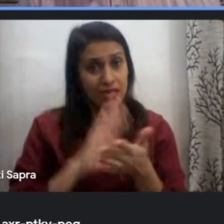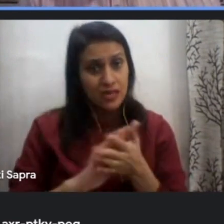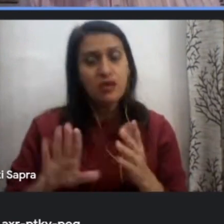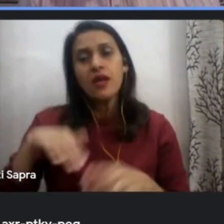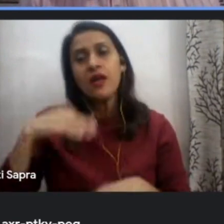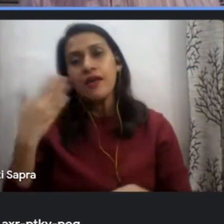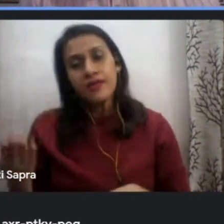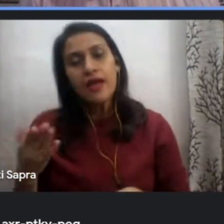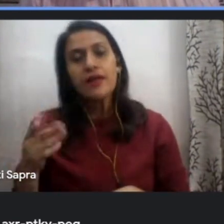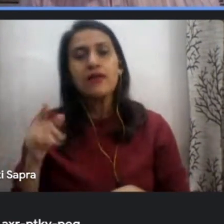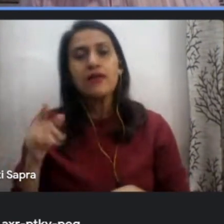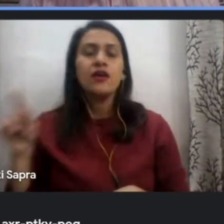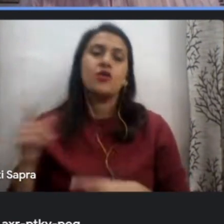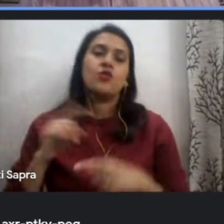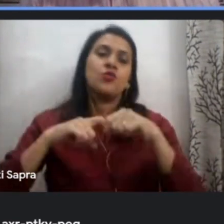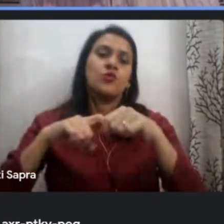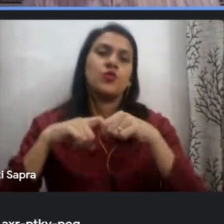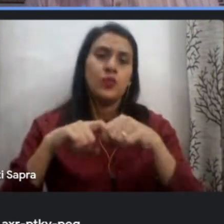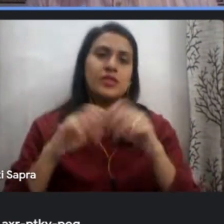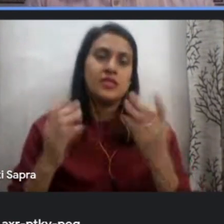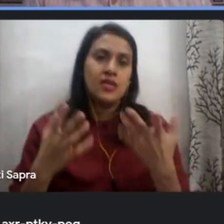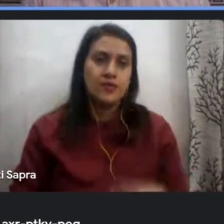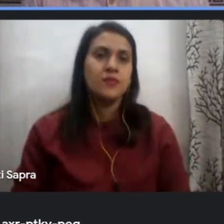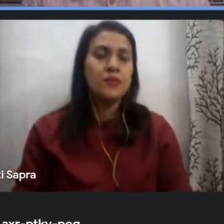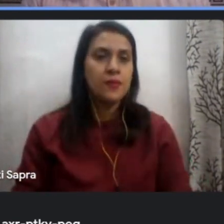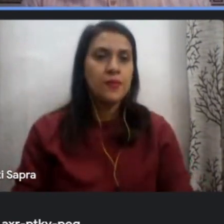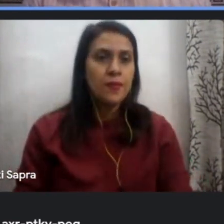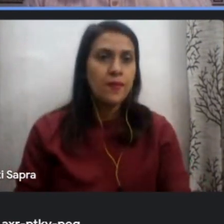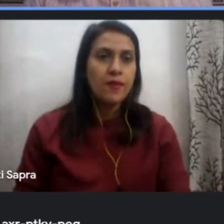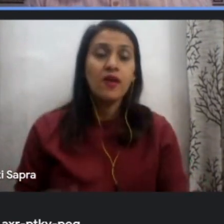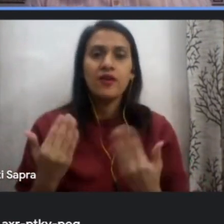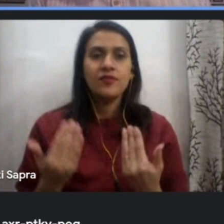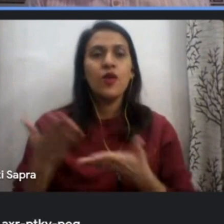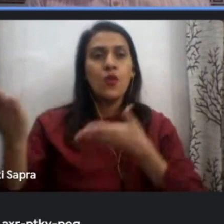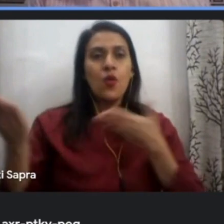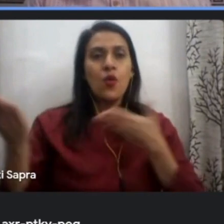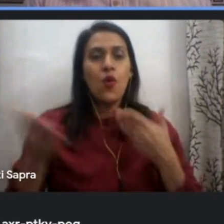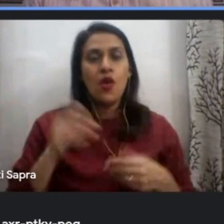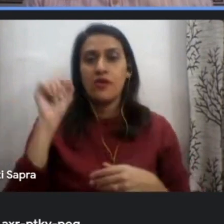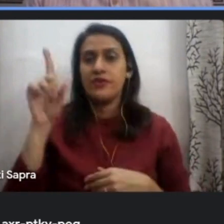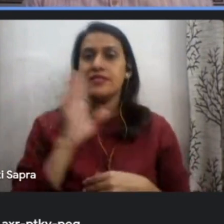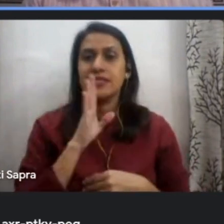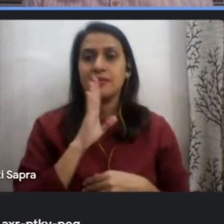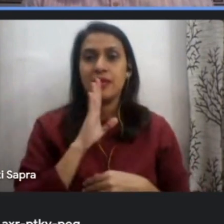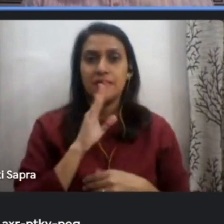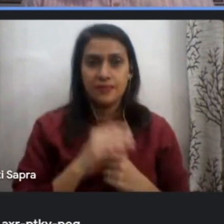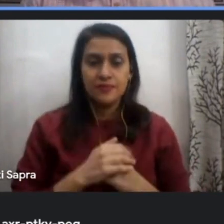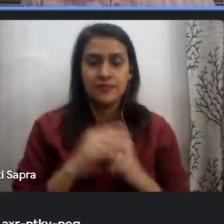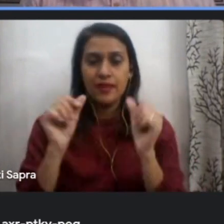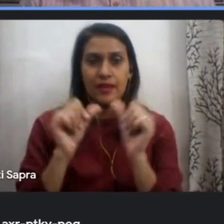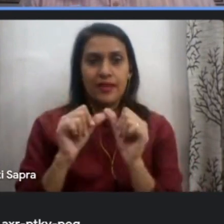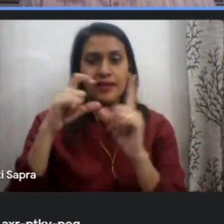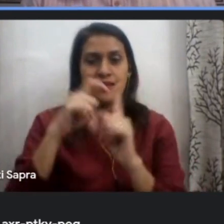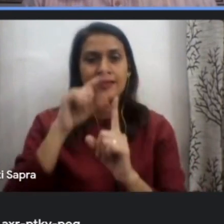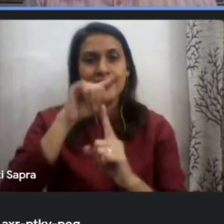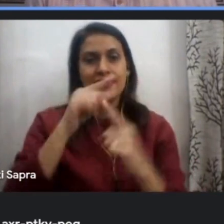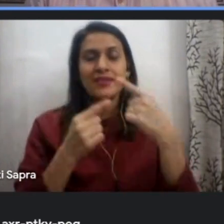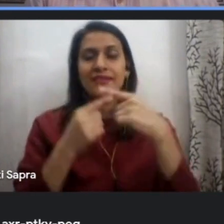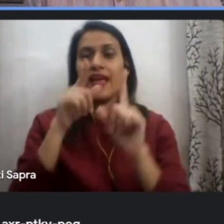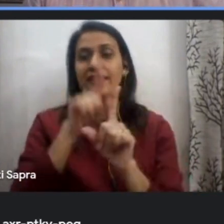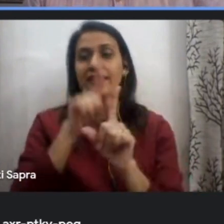So I think I'll now call our first speaker, Aditya.